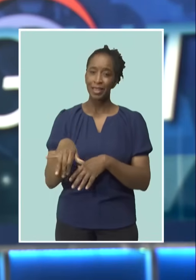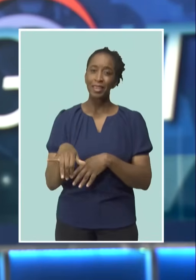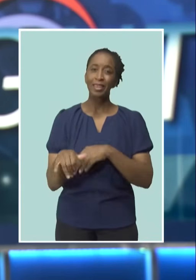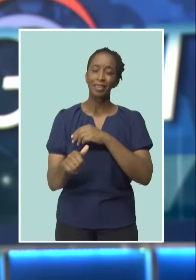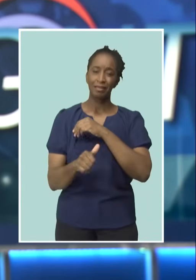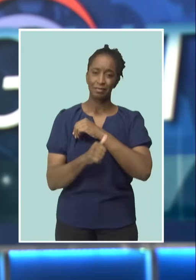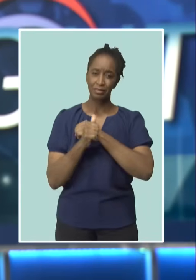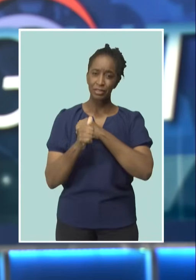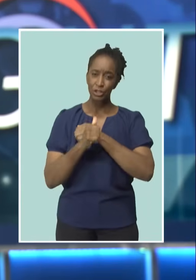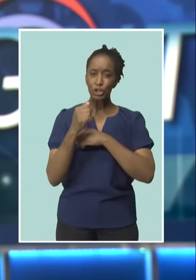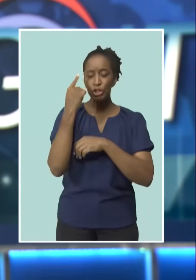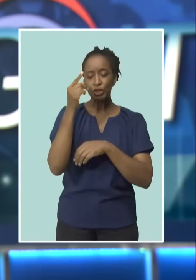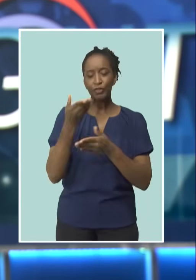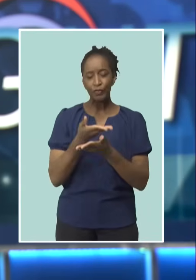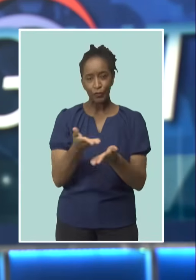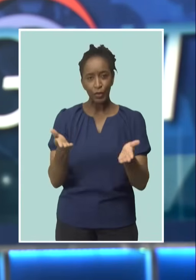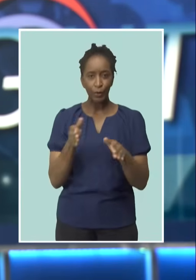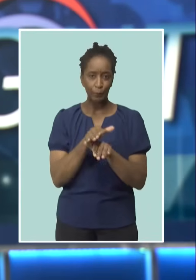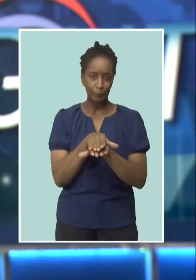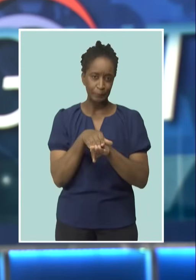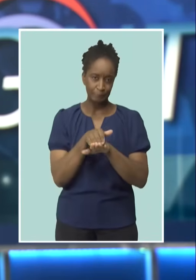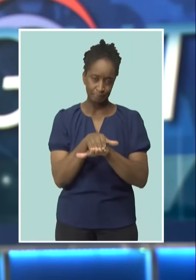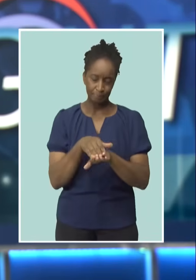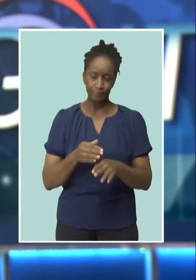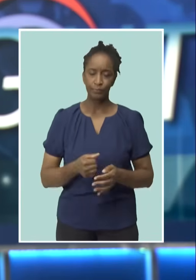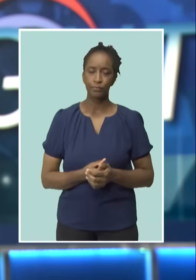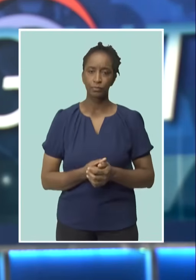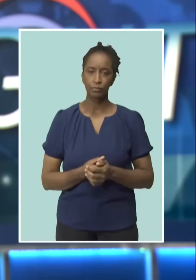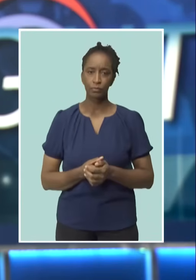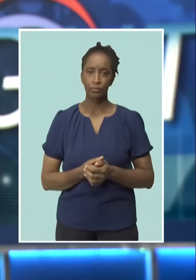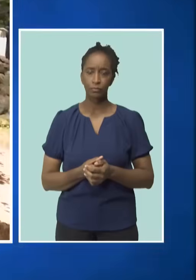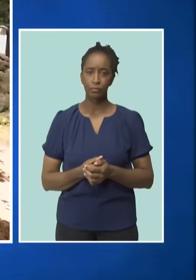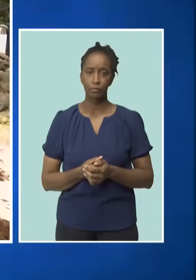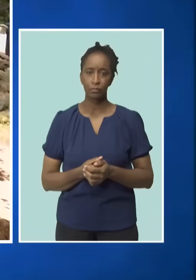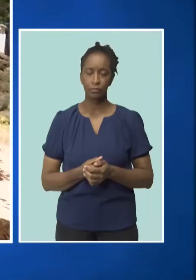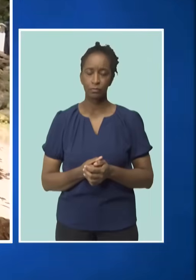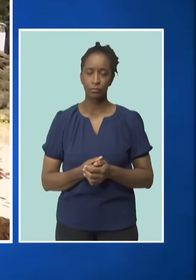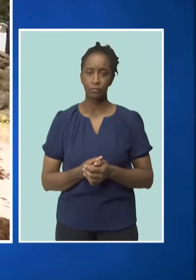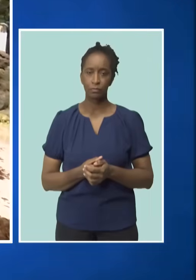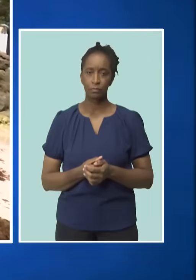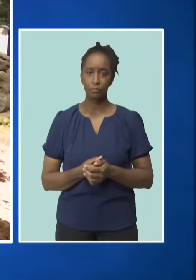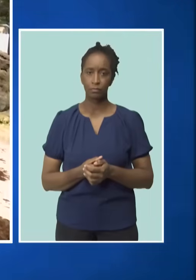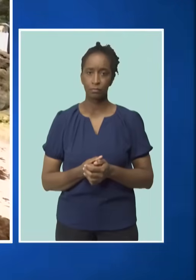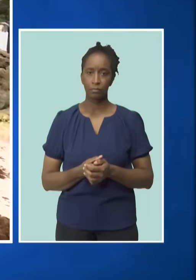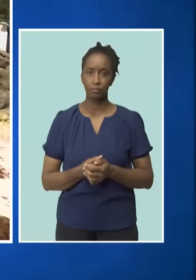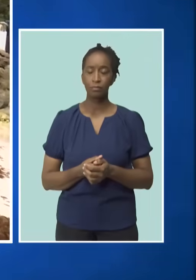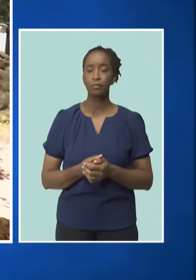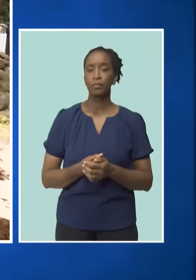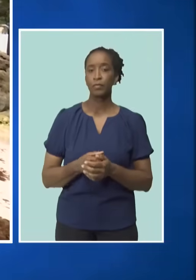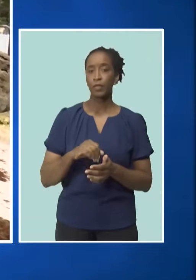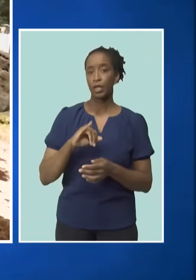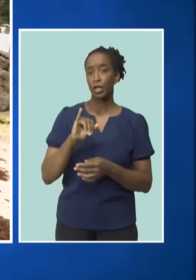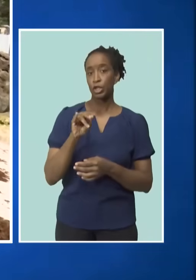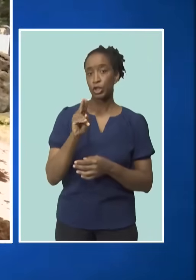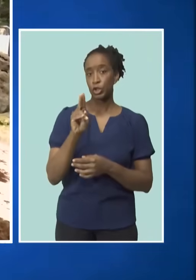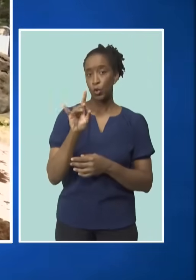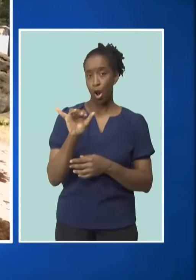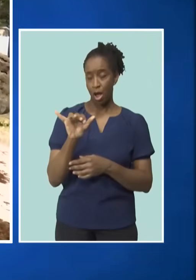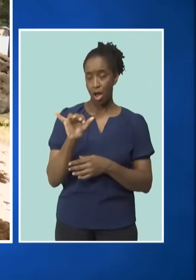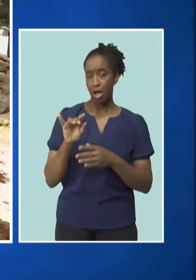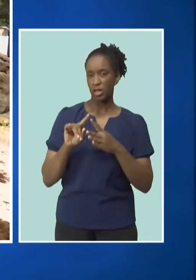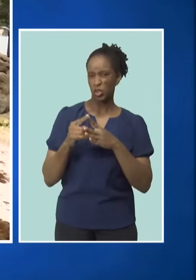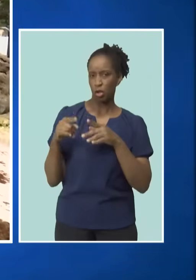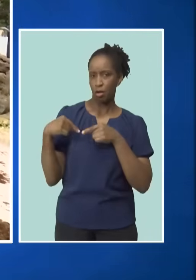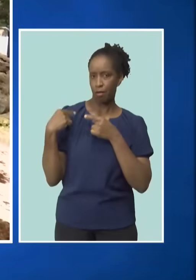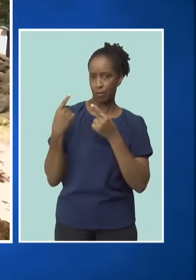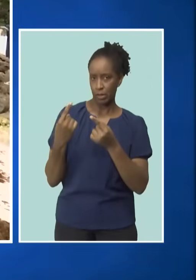sea creatures. Rochelle Agard has that story. Since the month of July started, the Barbados Sea